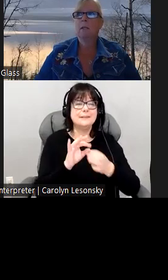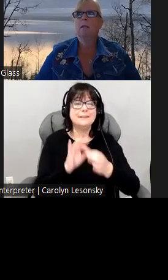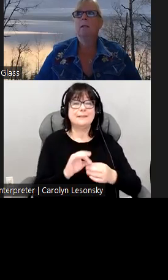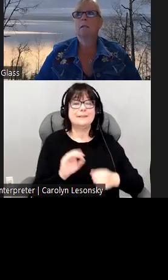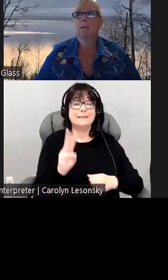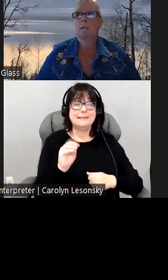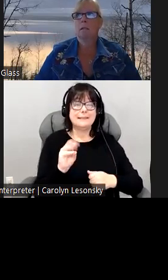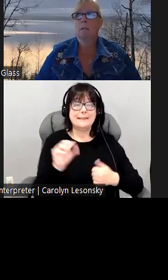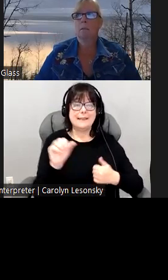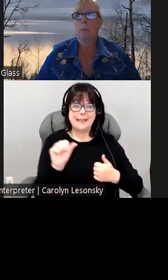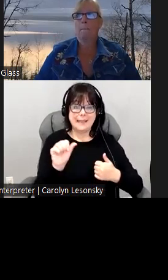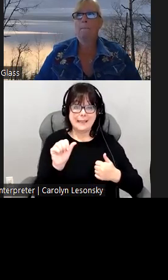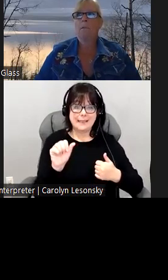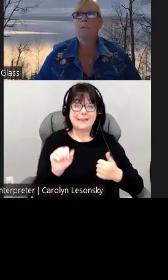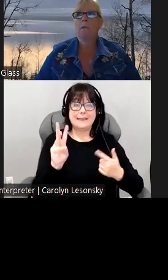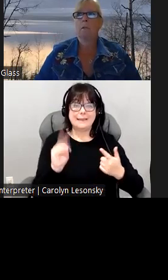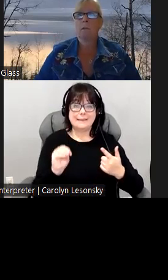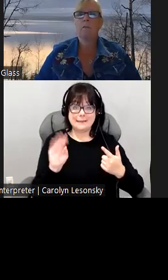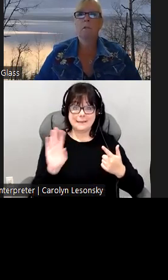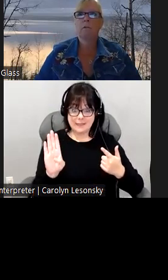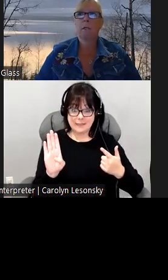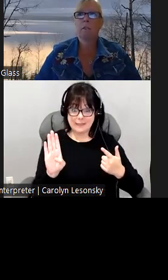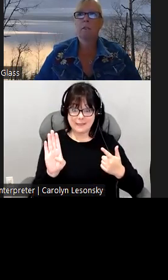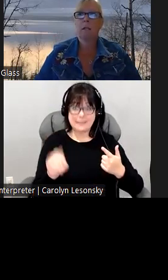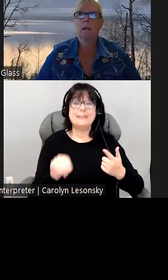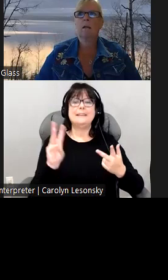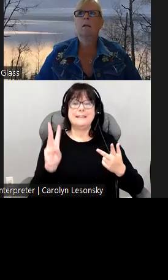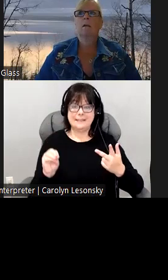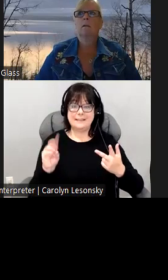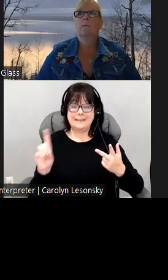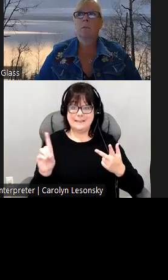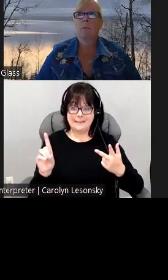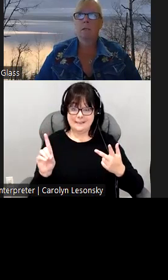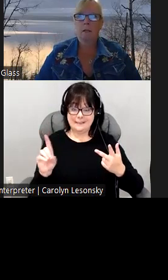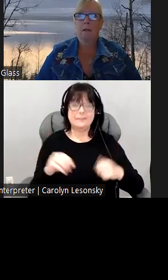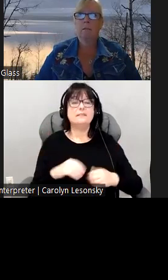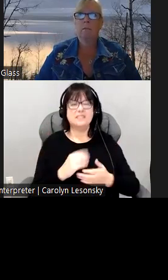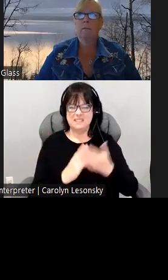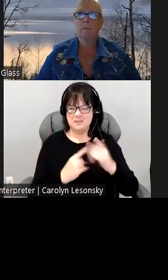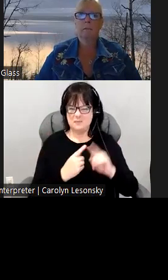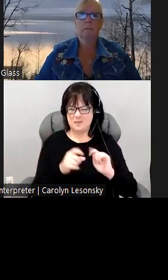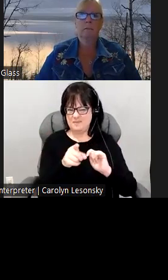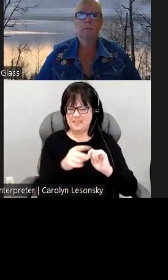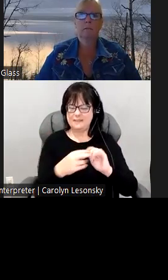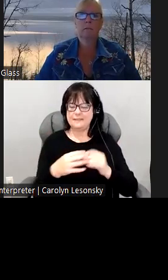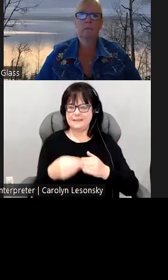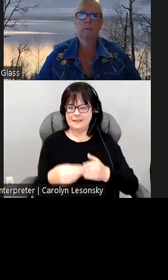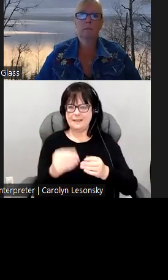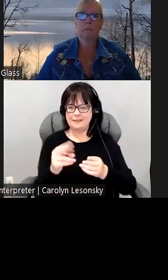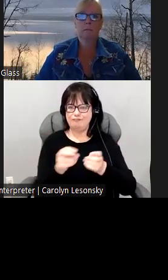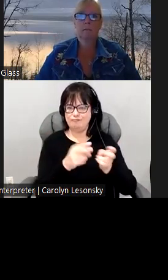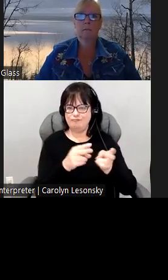60B, and 60D. So I took some of the information today from this guide.